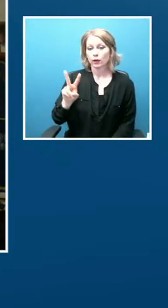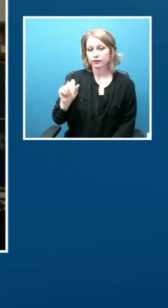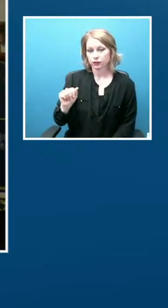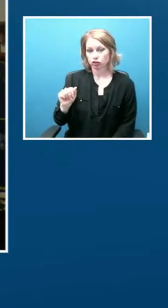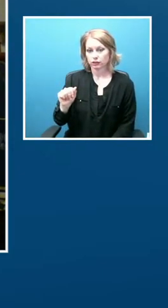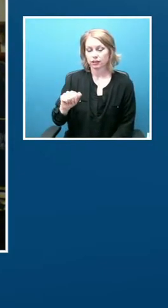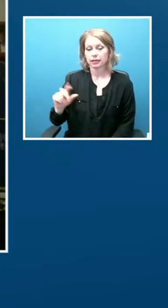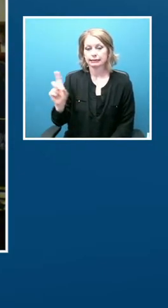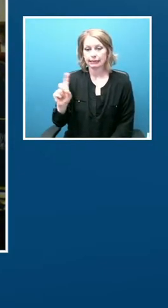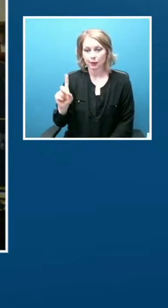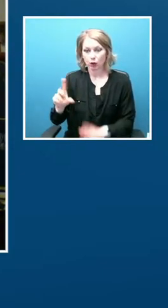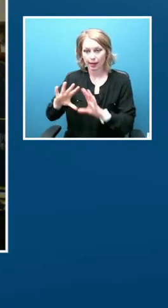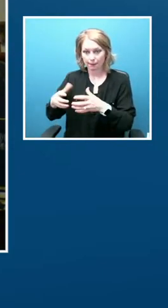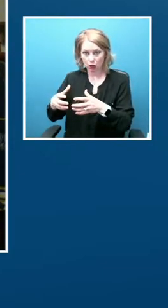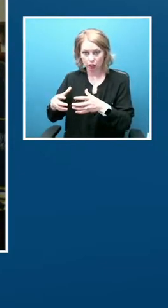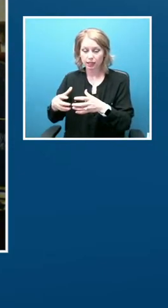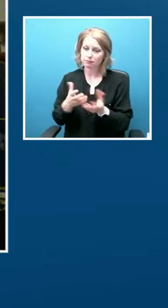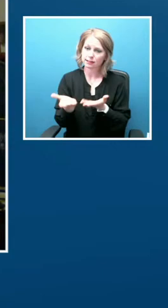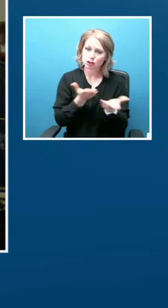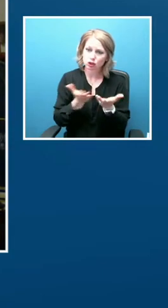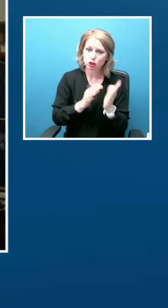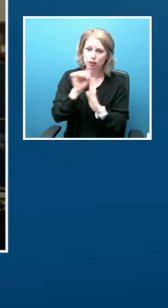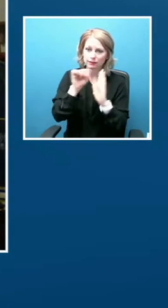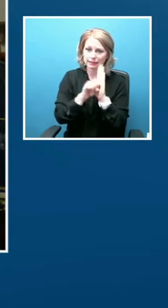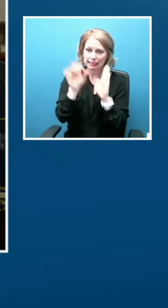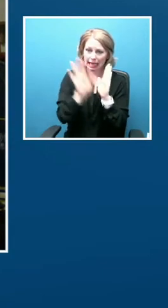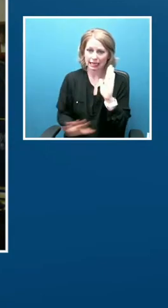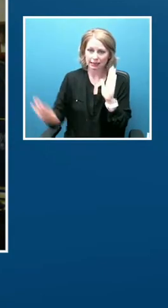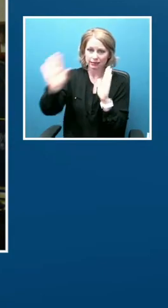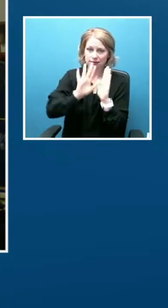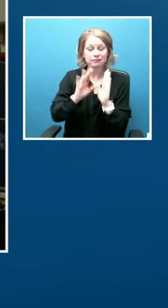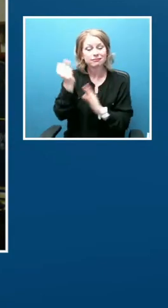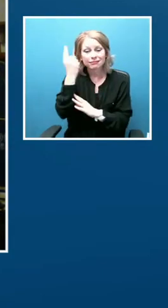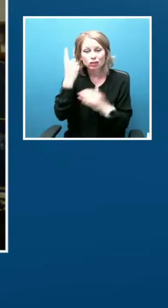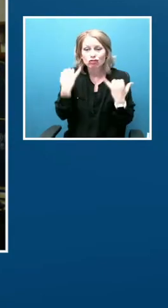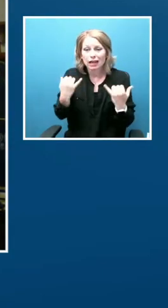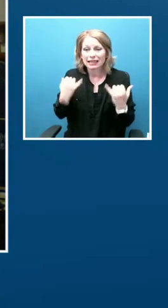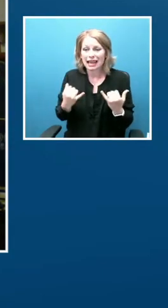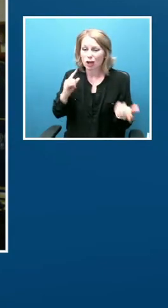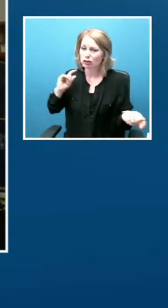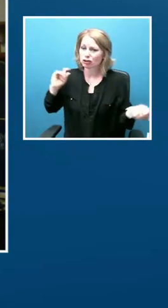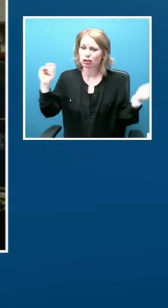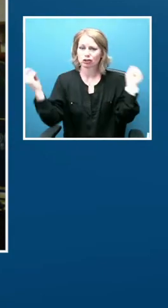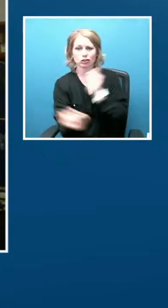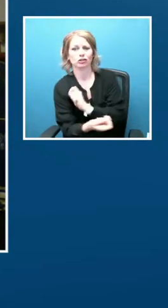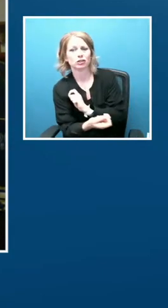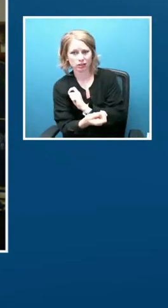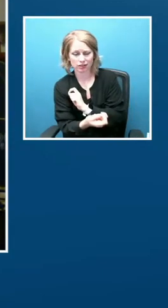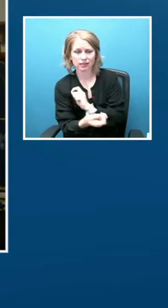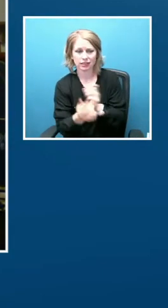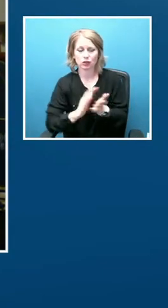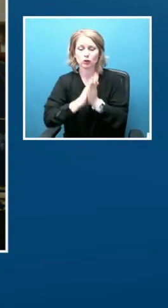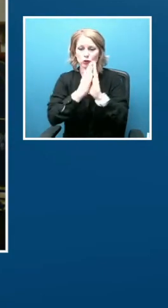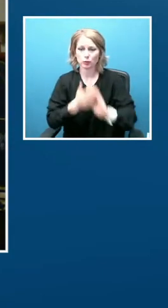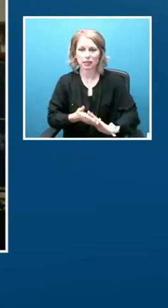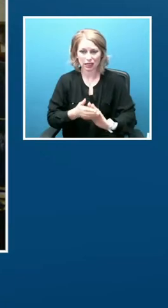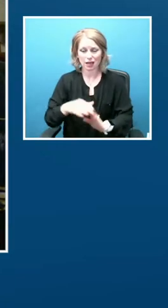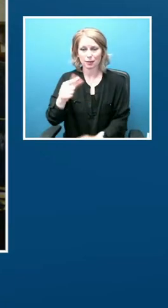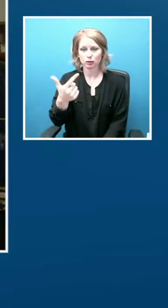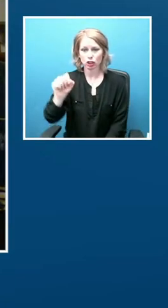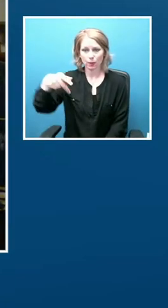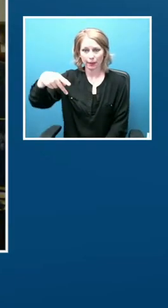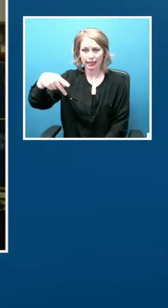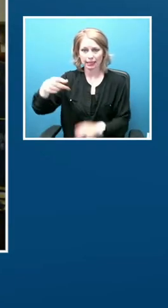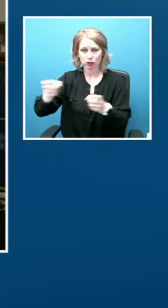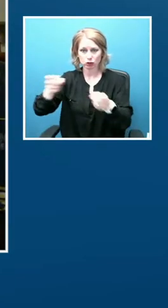Party serves a state that is rapidly shifting to complete GOP control. A lot of Democrats in West